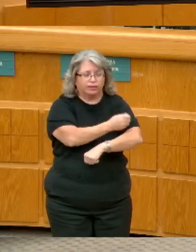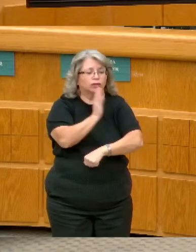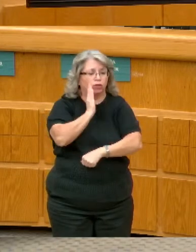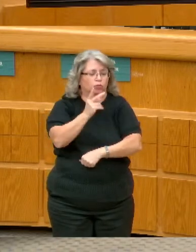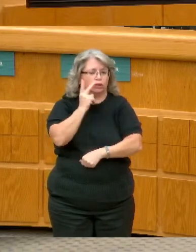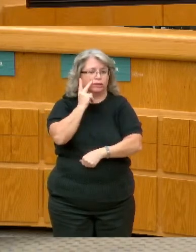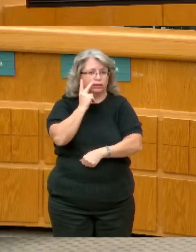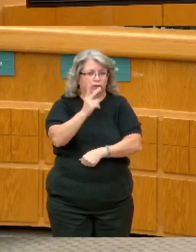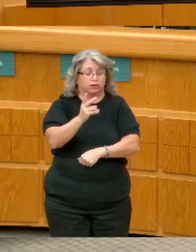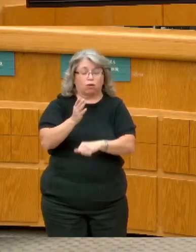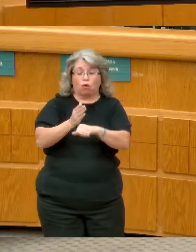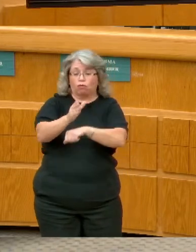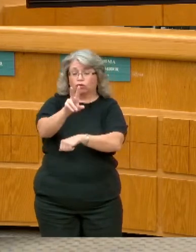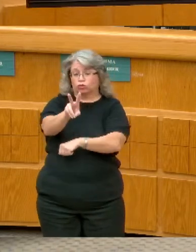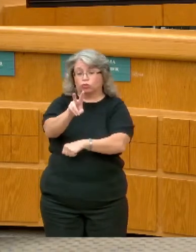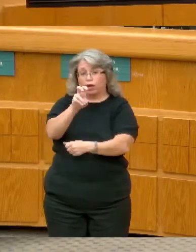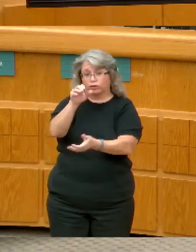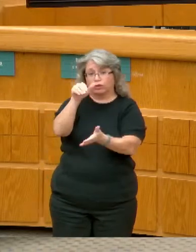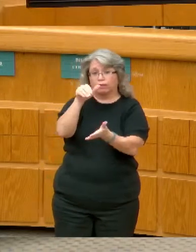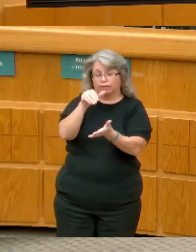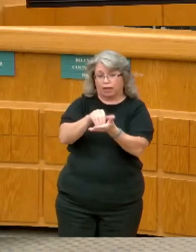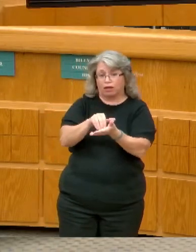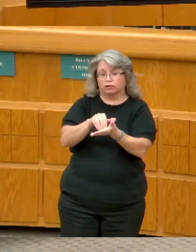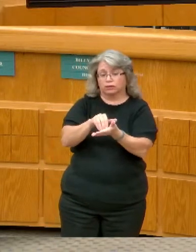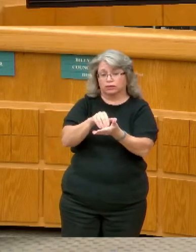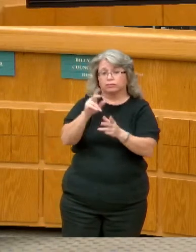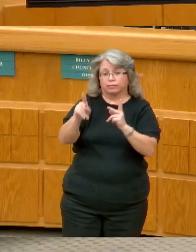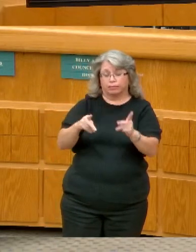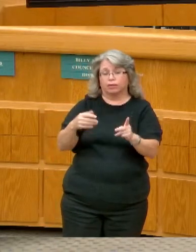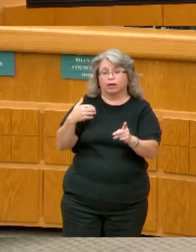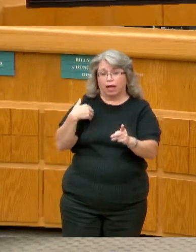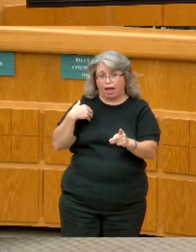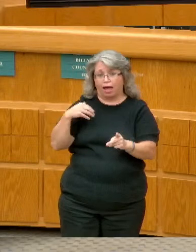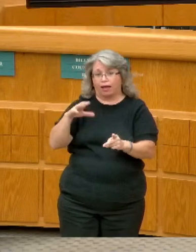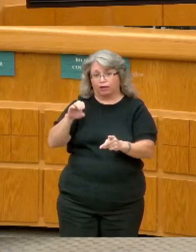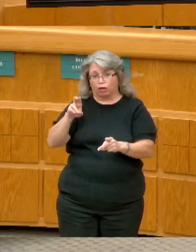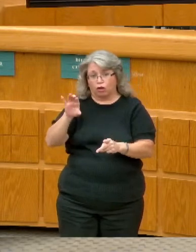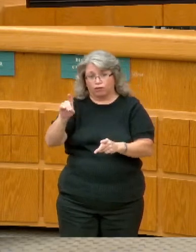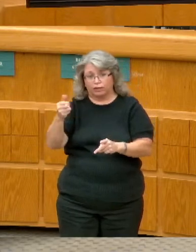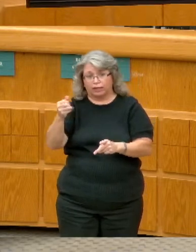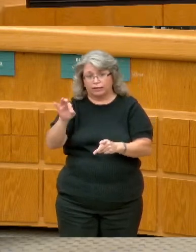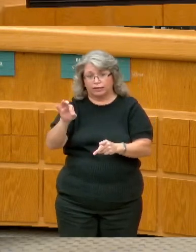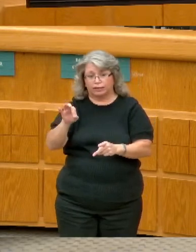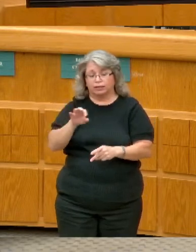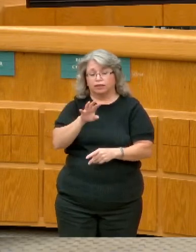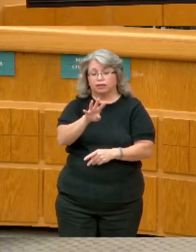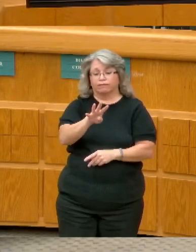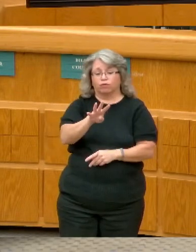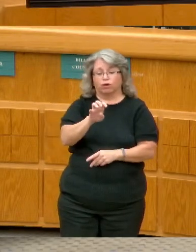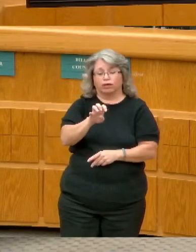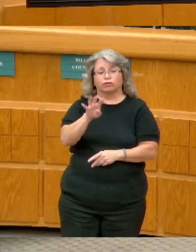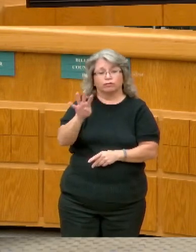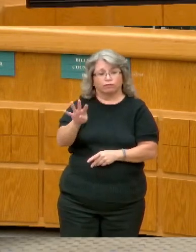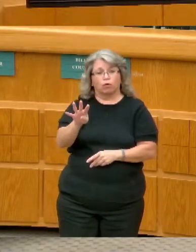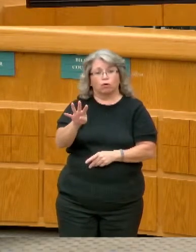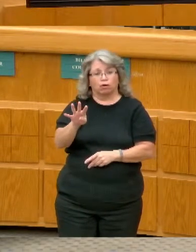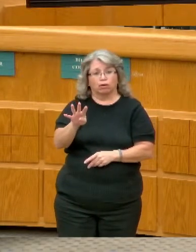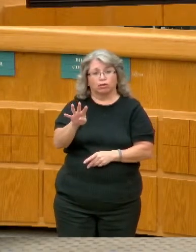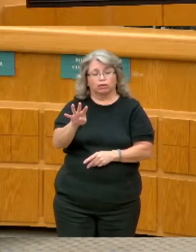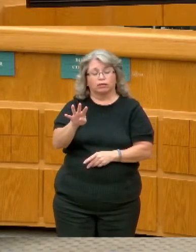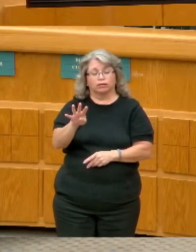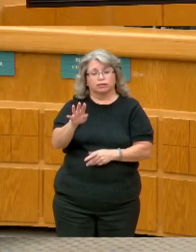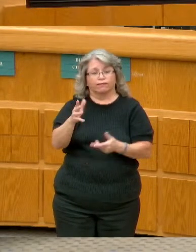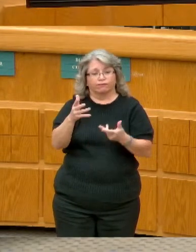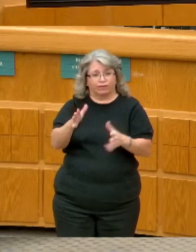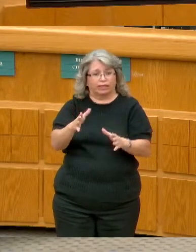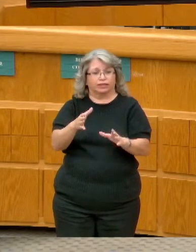people have had doses of COVID-19, 404 have been hospitalized of that huge number. And